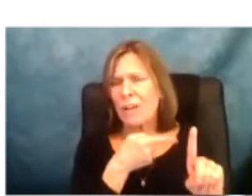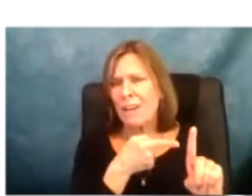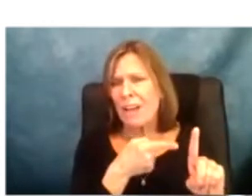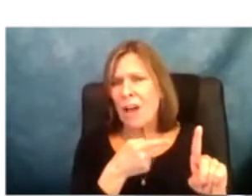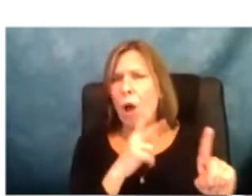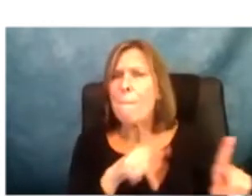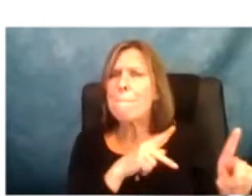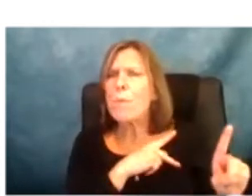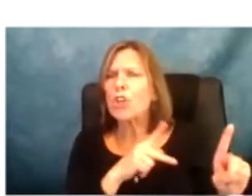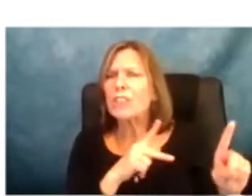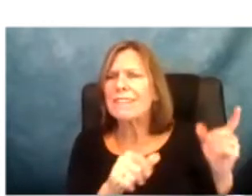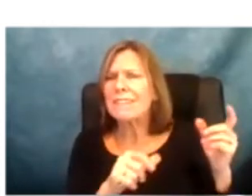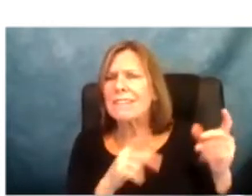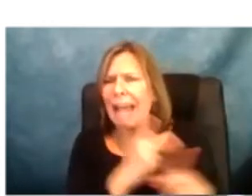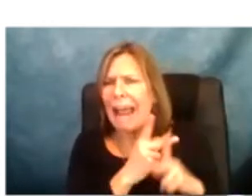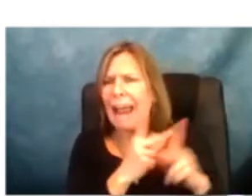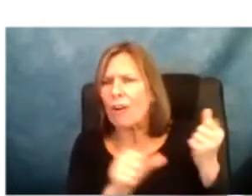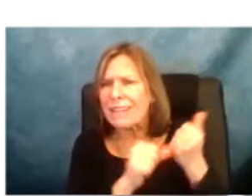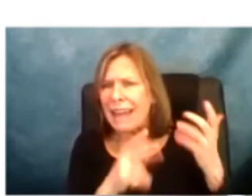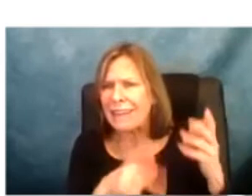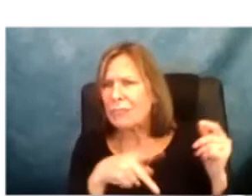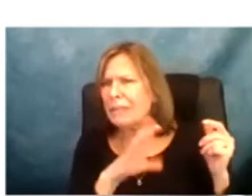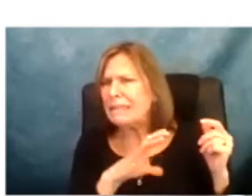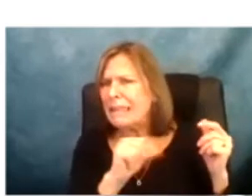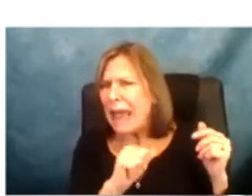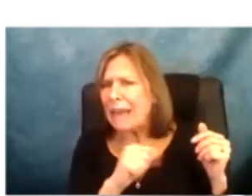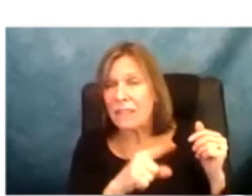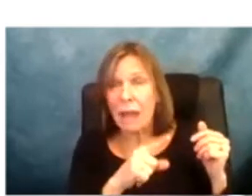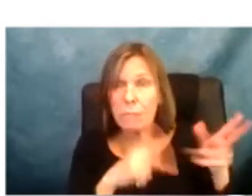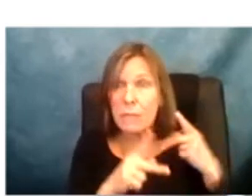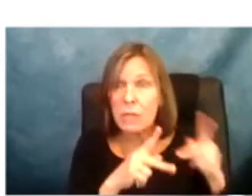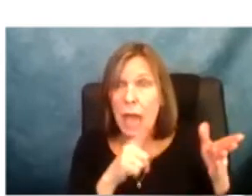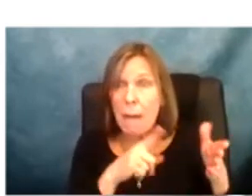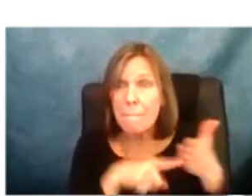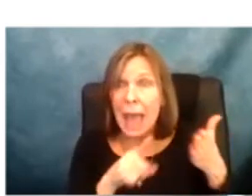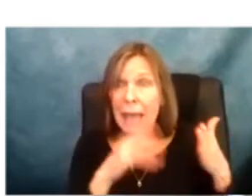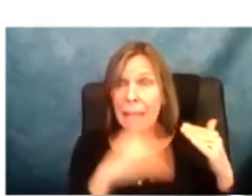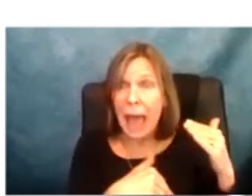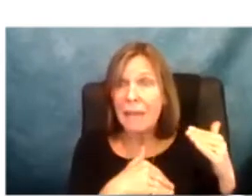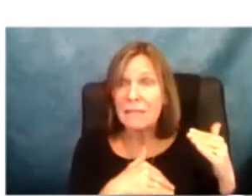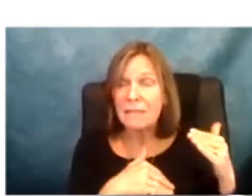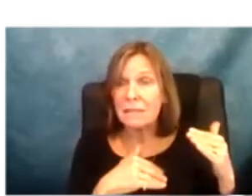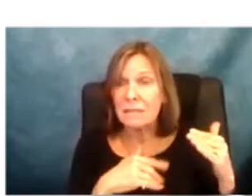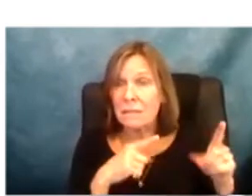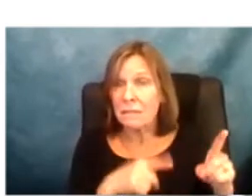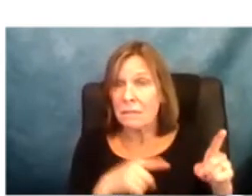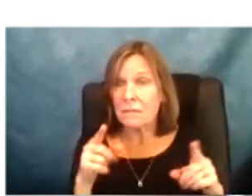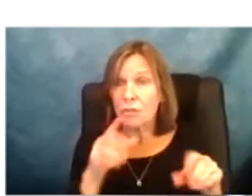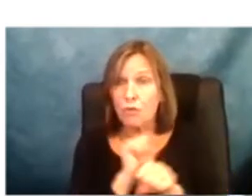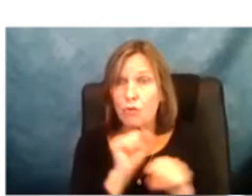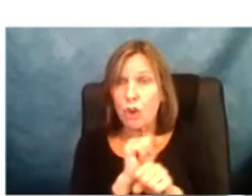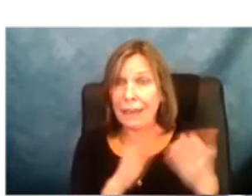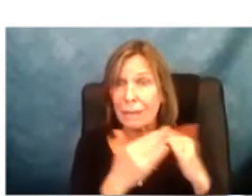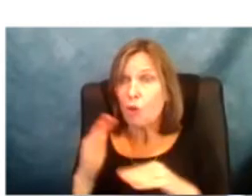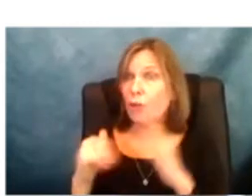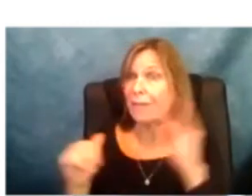care attendants and workers get paid less to work often in the community than they do in a facility. And so it's an excellent